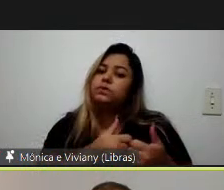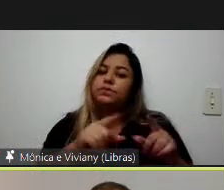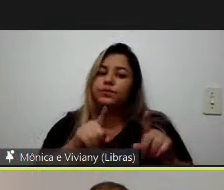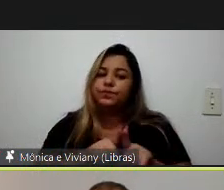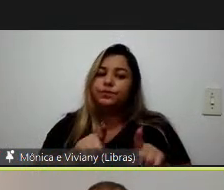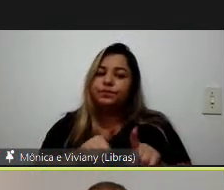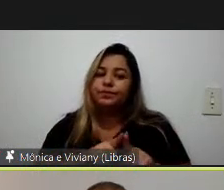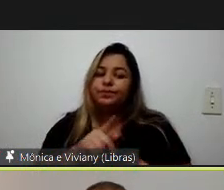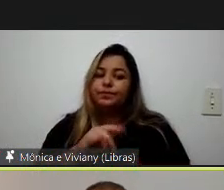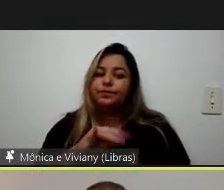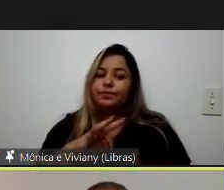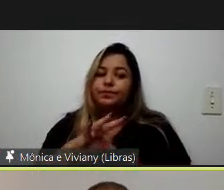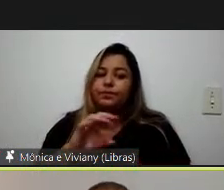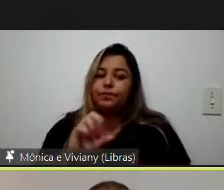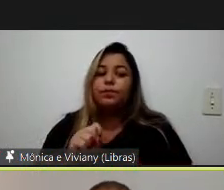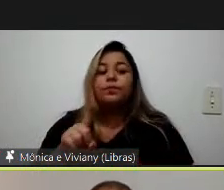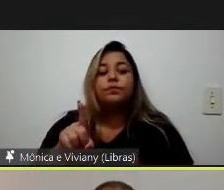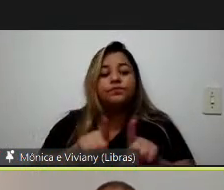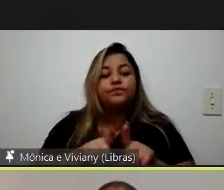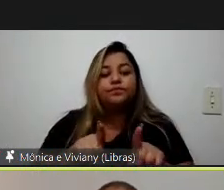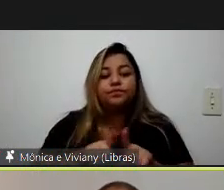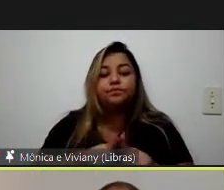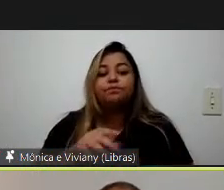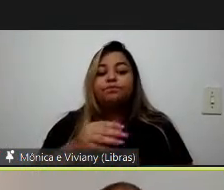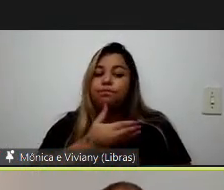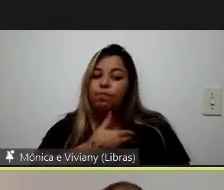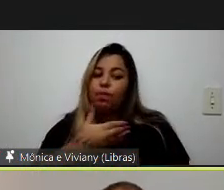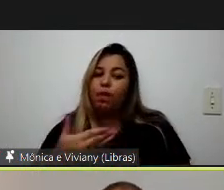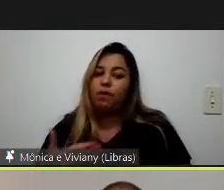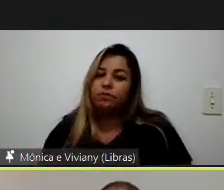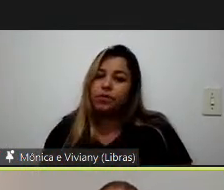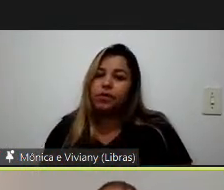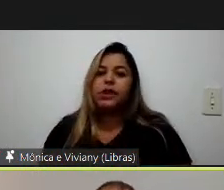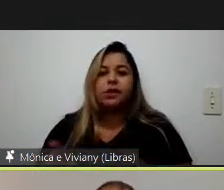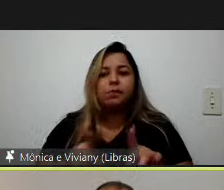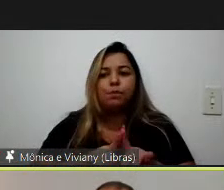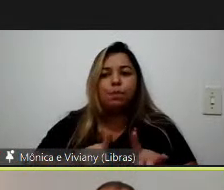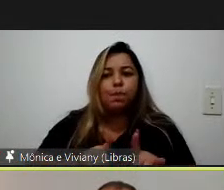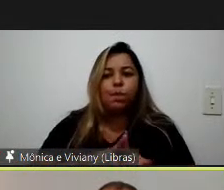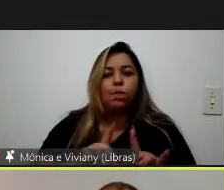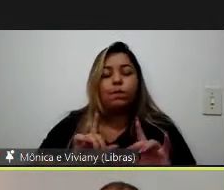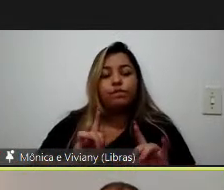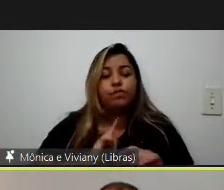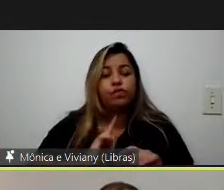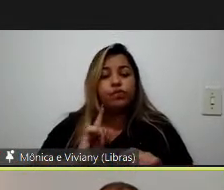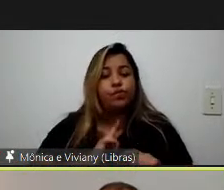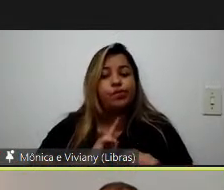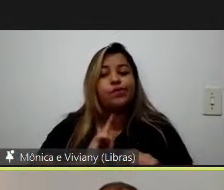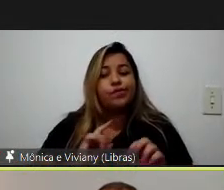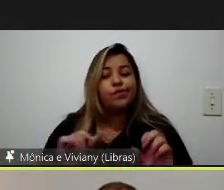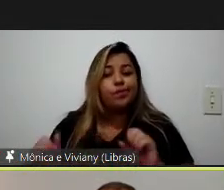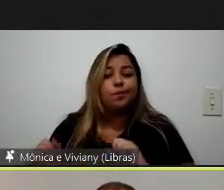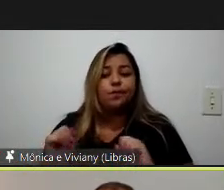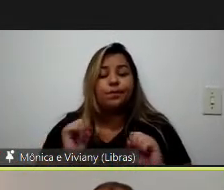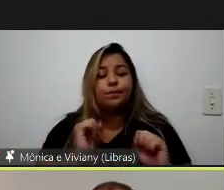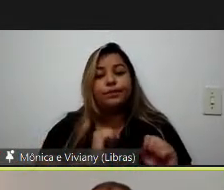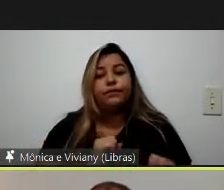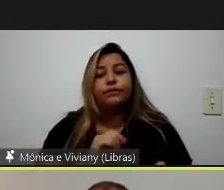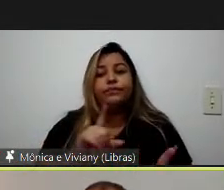needs. And they can also have a role to play as advocates for policy action.